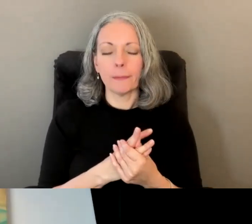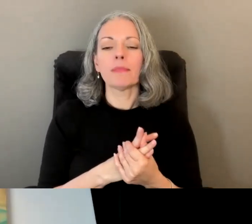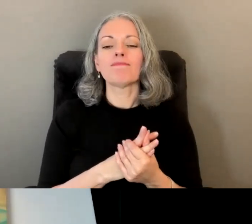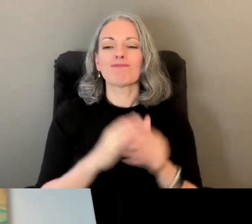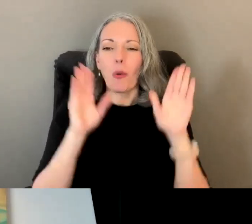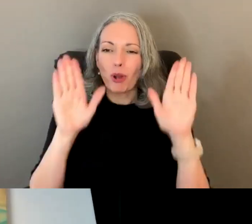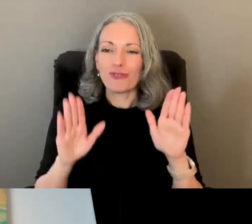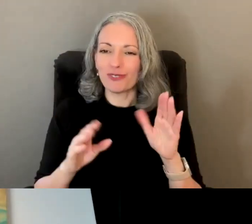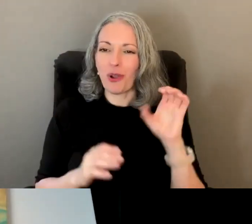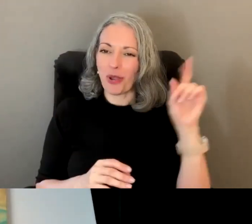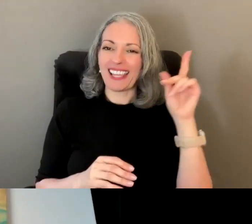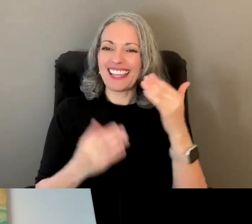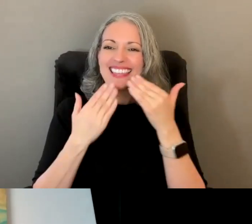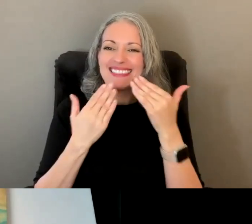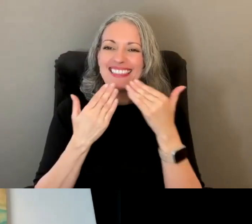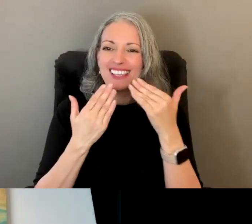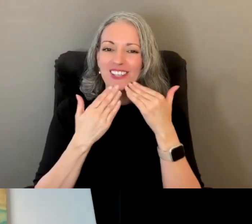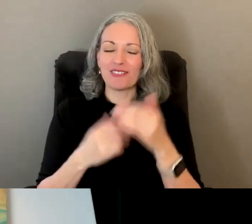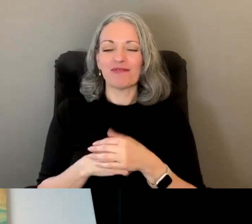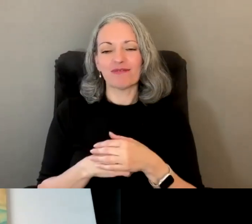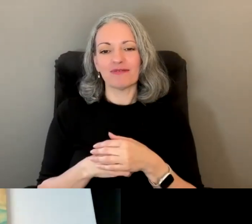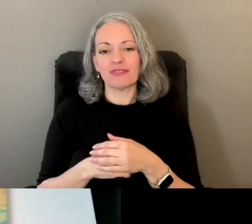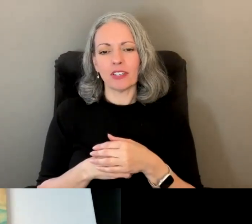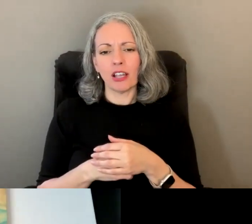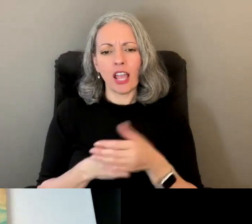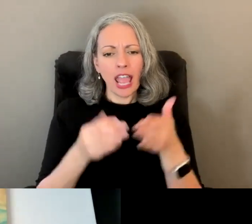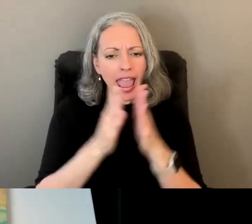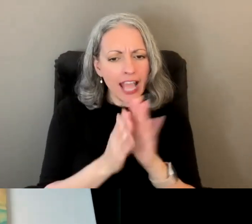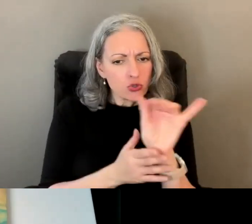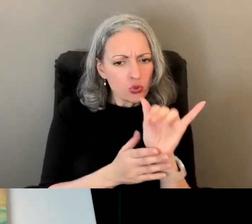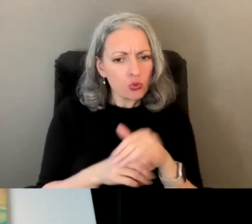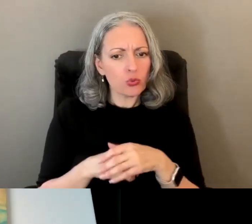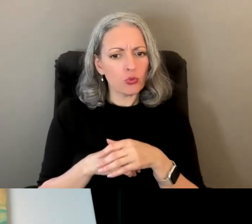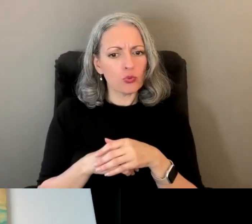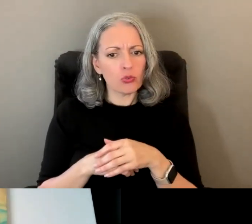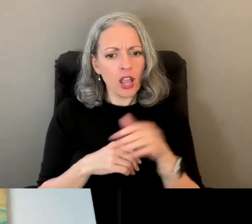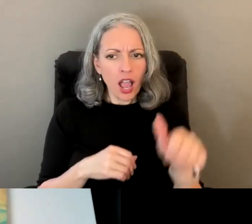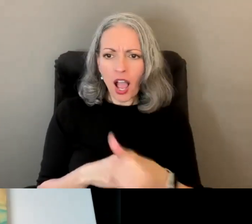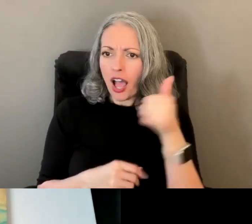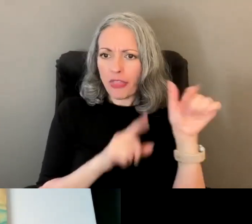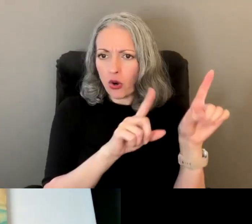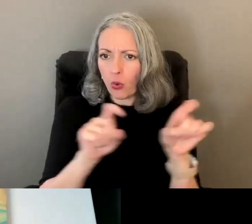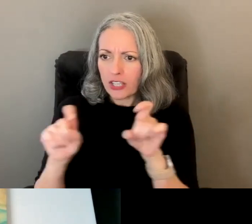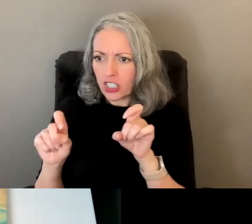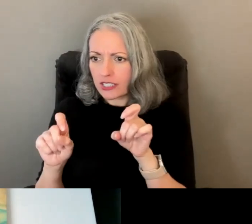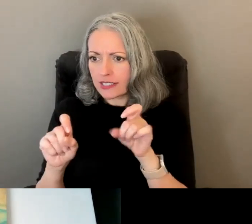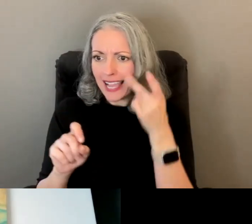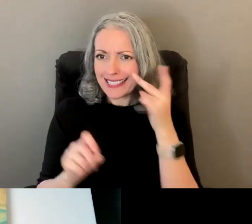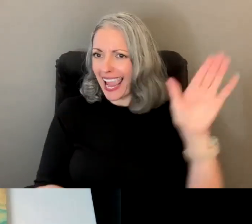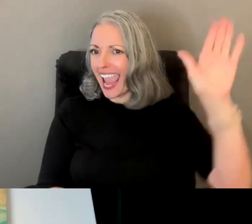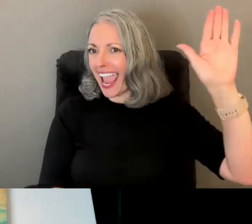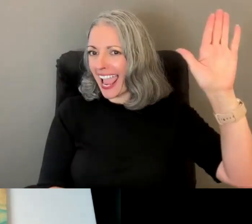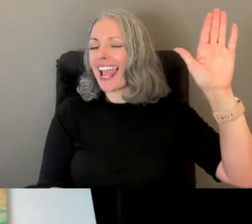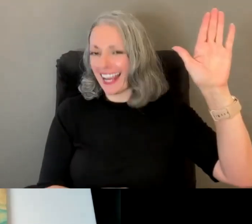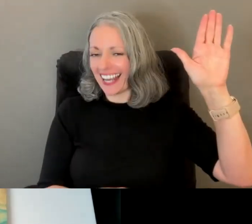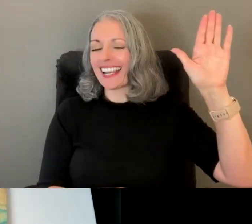Fabulous. Okay. Thanks for flagging that, Michelle. I should ask too, are there any questions in the room? There is. I now see a hand. So